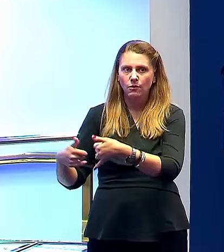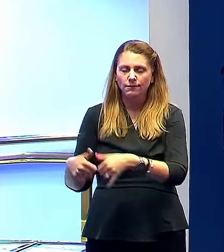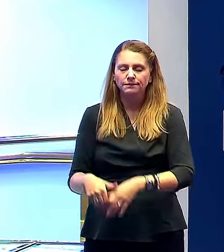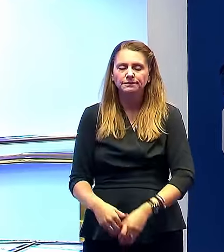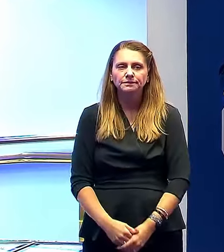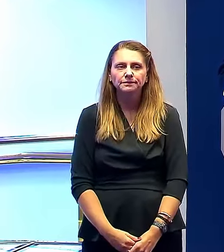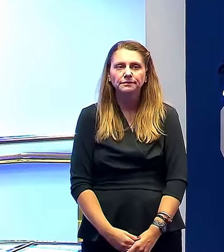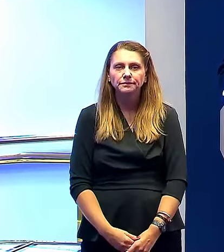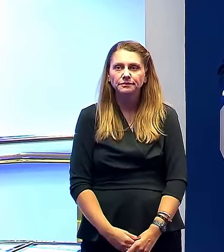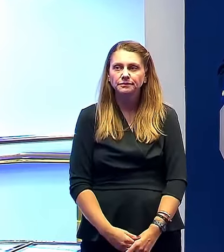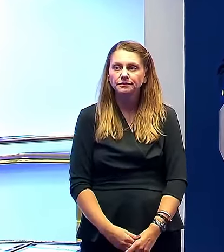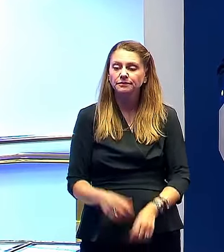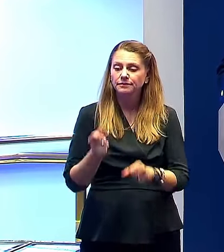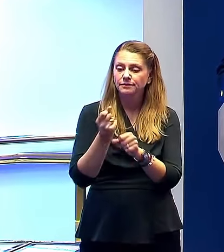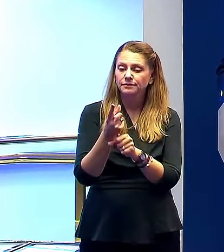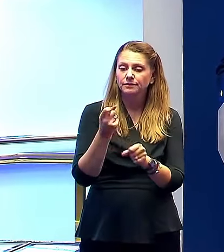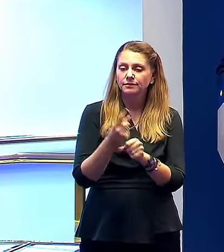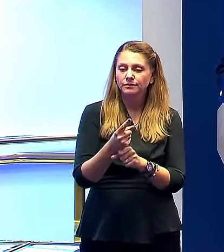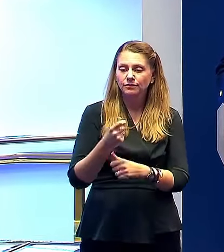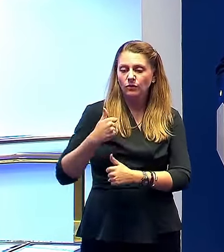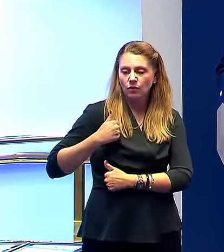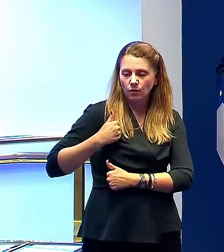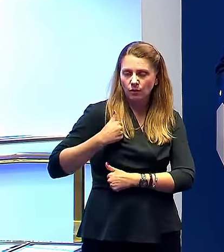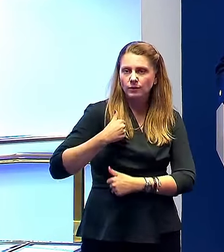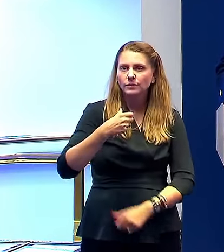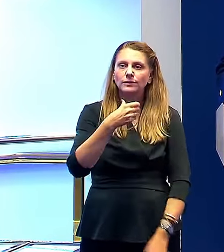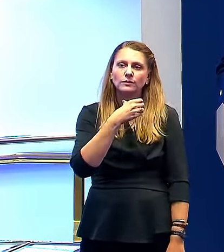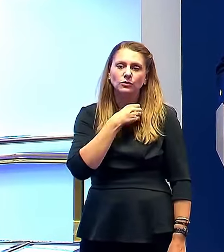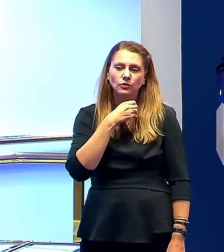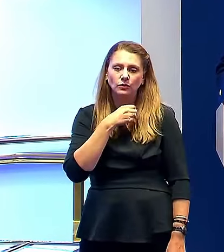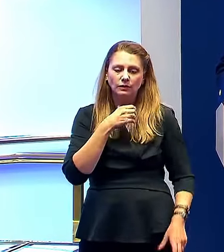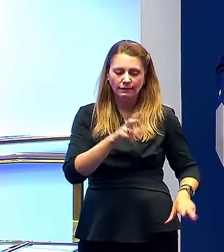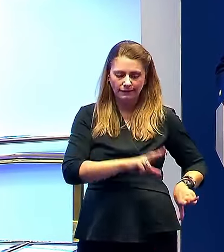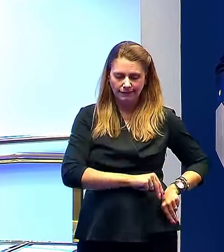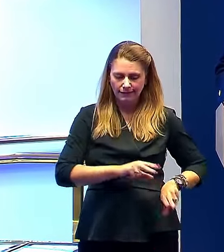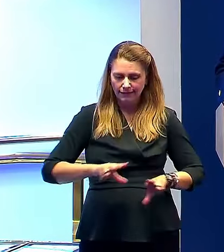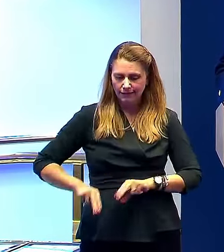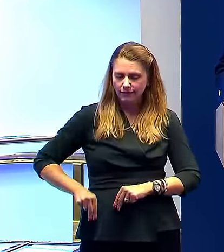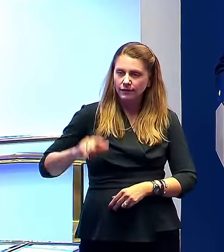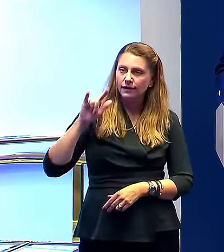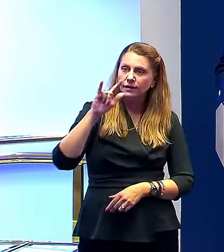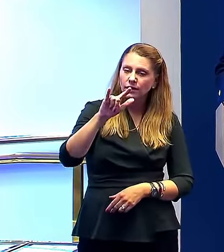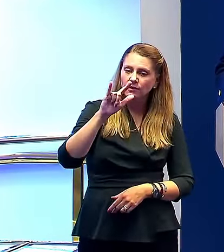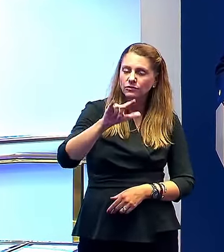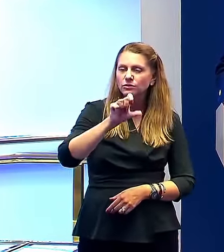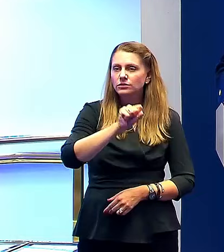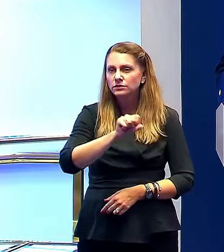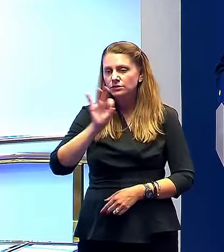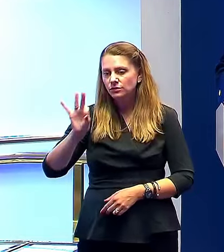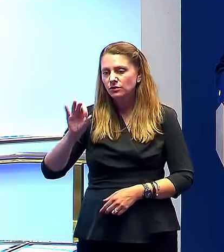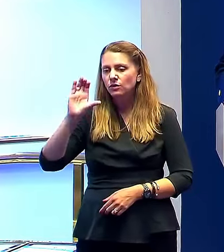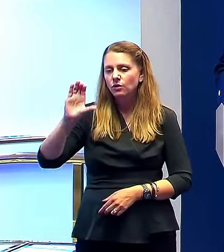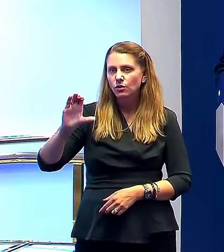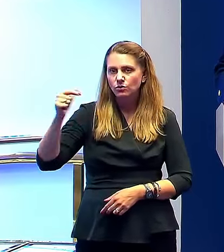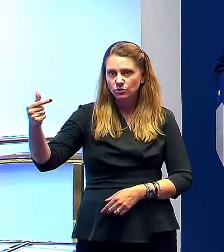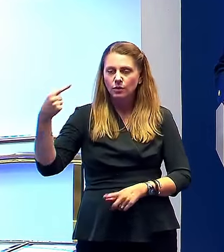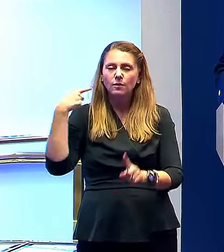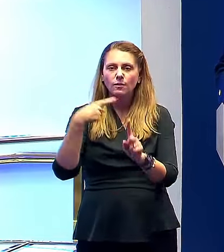Every year, the Army, Marine Corps, Navy, Air Force, Space Force, Coast Guard, and the Office of the Secretary of